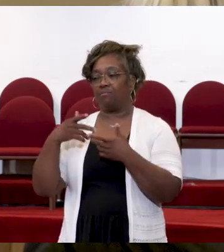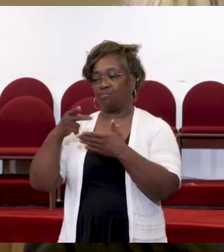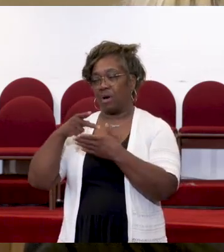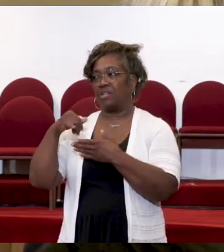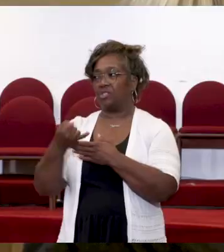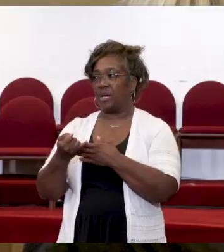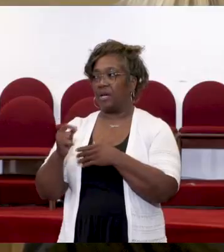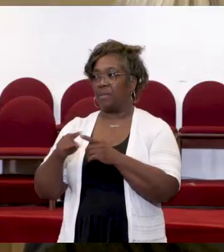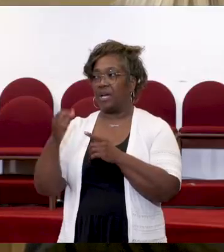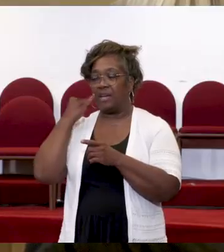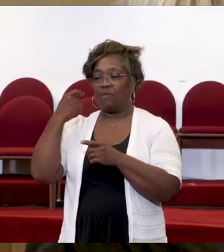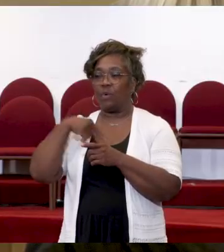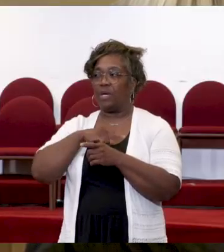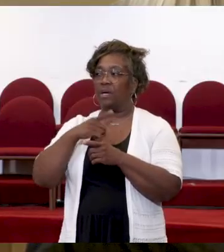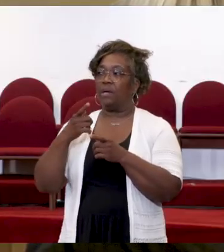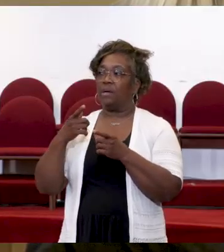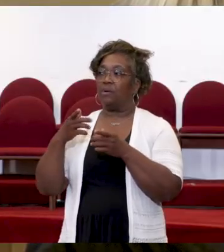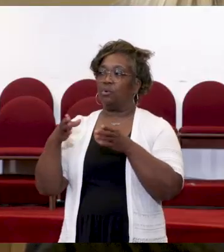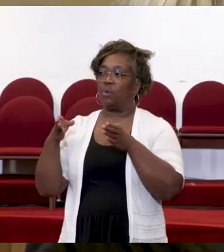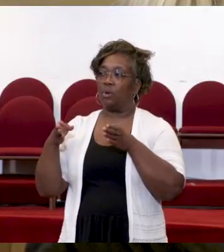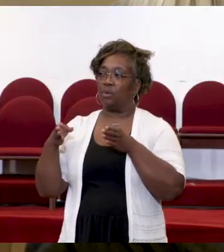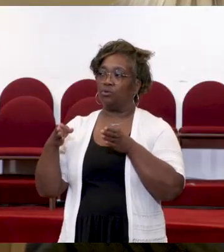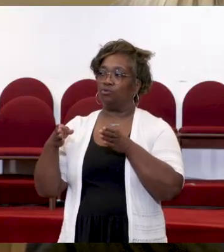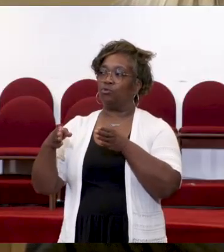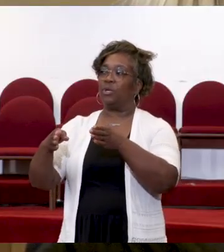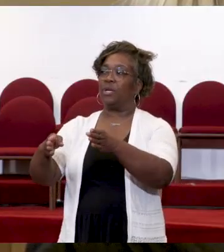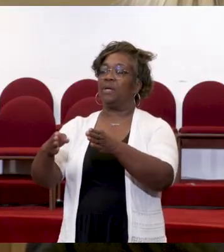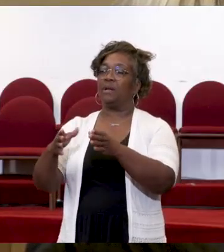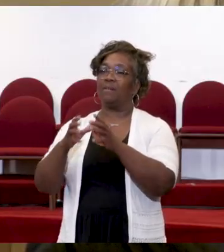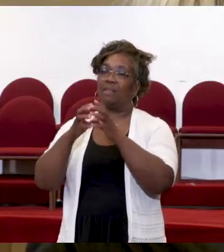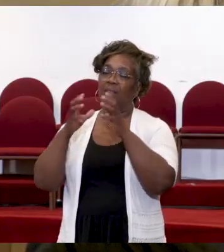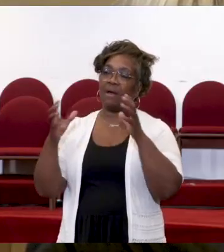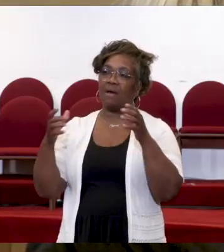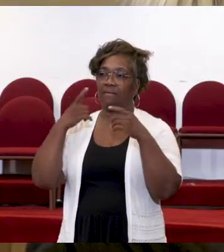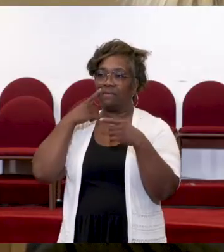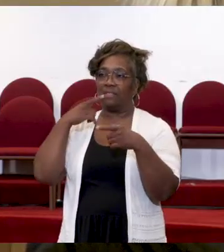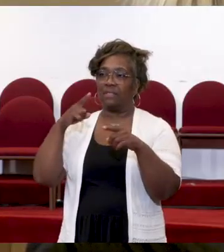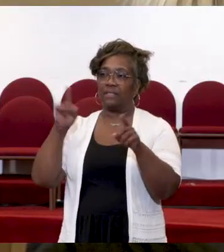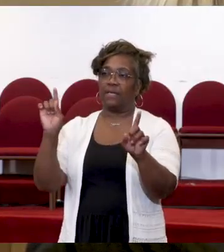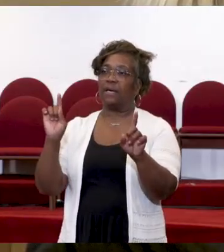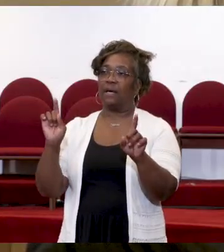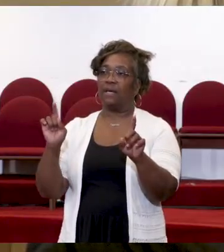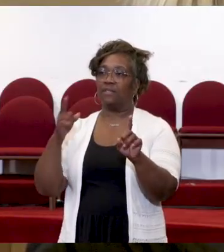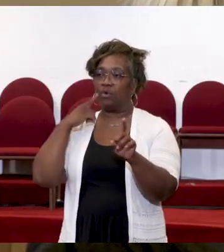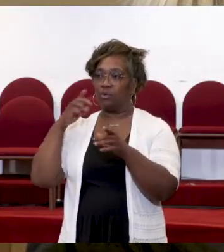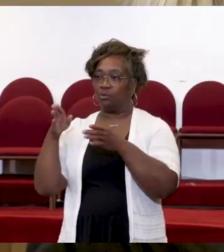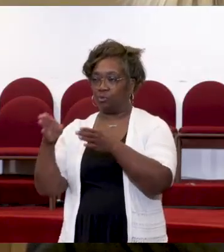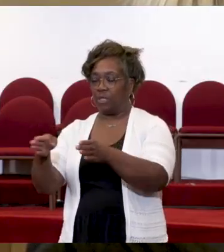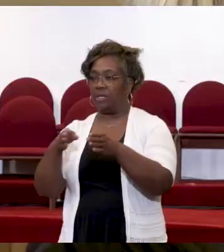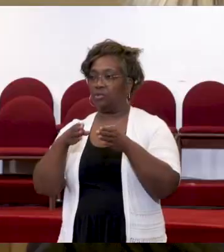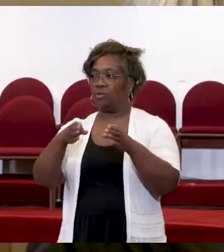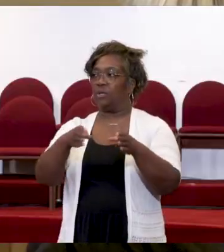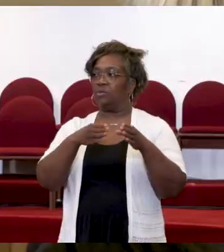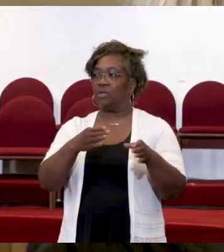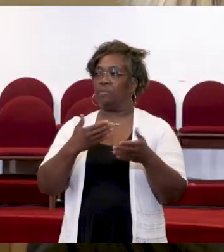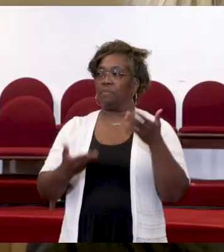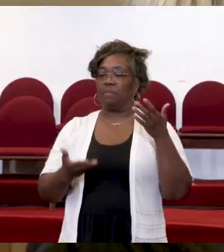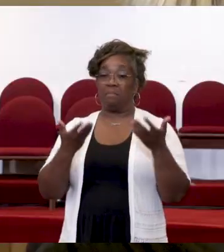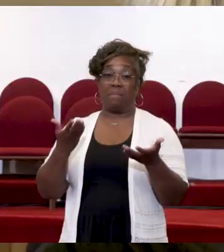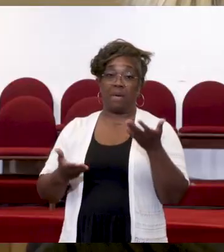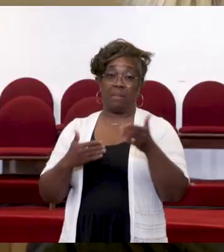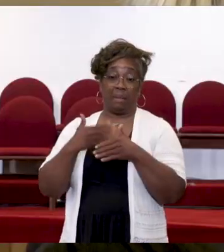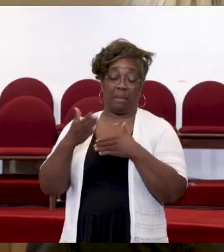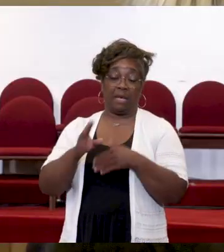do a corridor, we've had a lot of success going corridor by corridor. Now, maybe the next mayor will do it a different